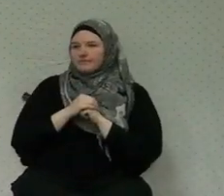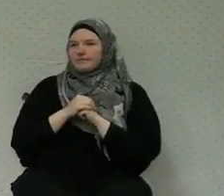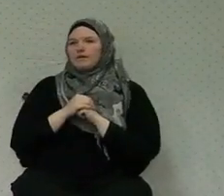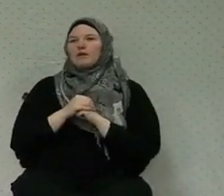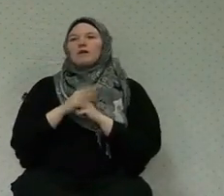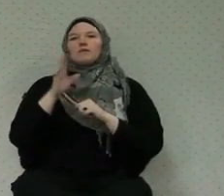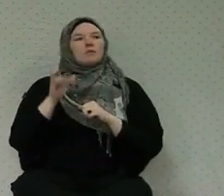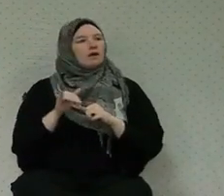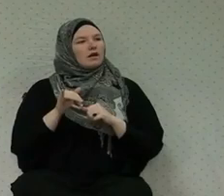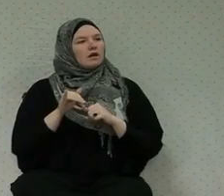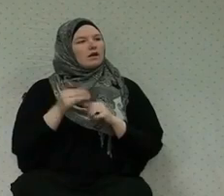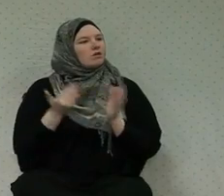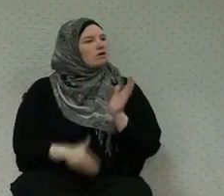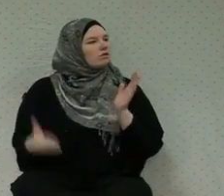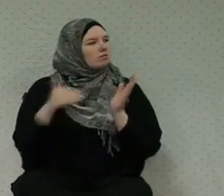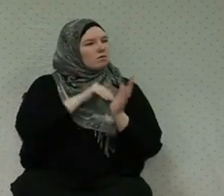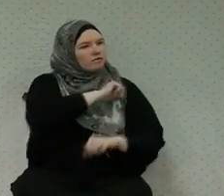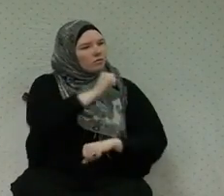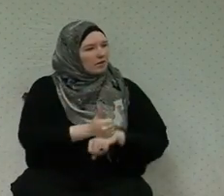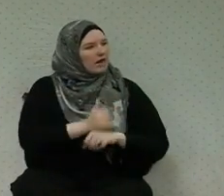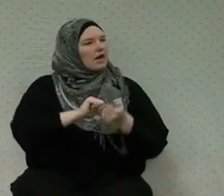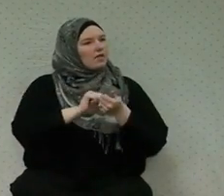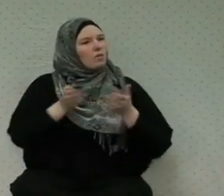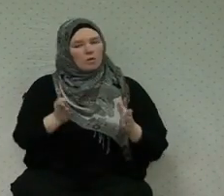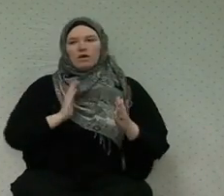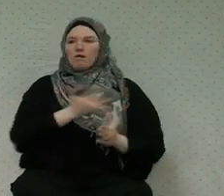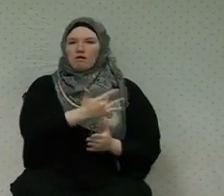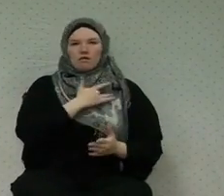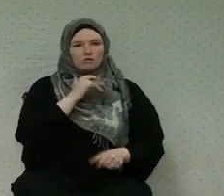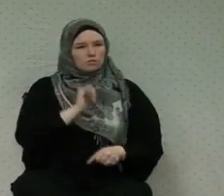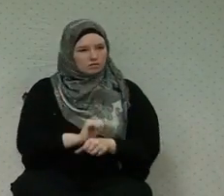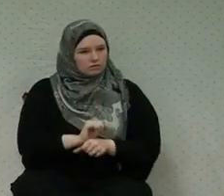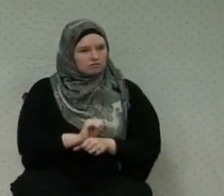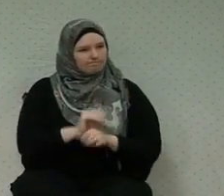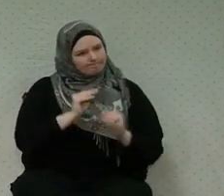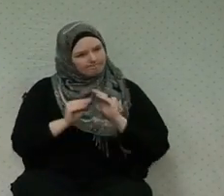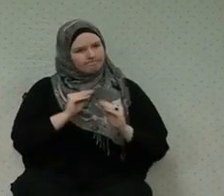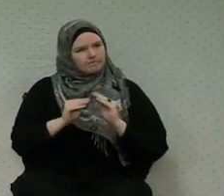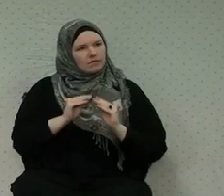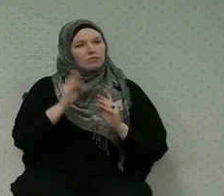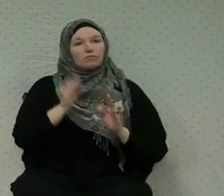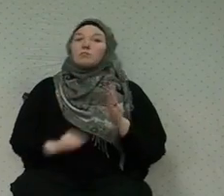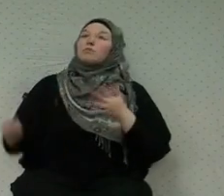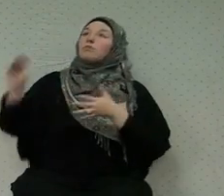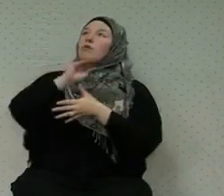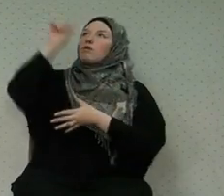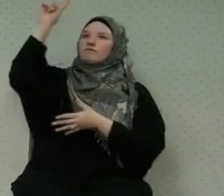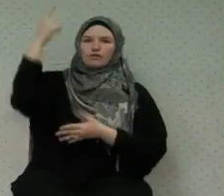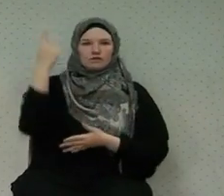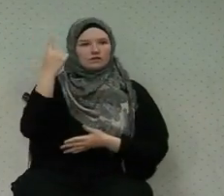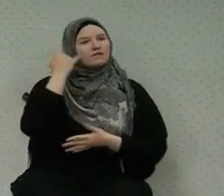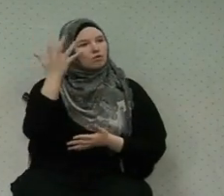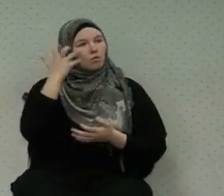by reformatting the way our hearts work. Put Allah first if you want to be